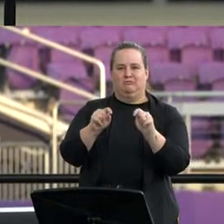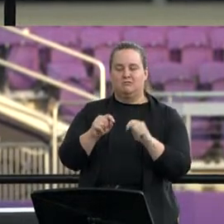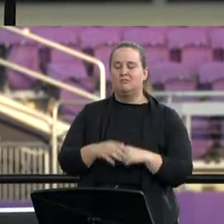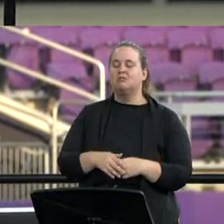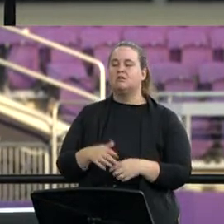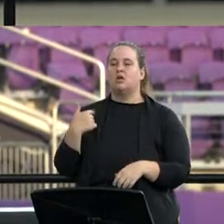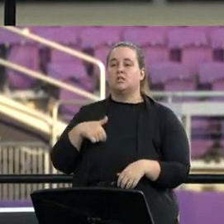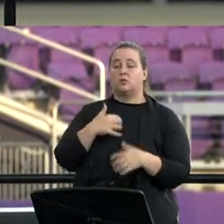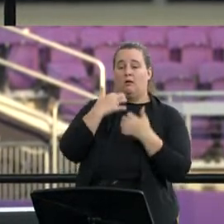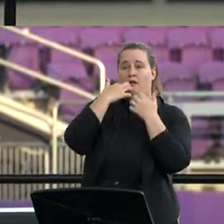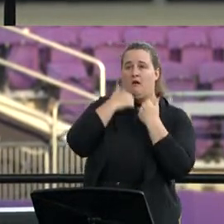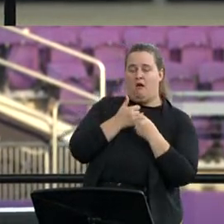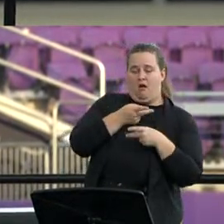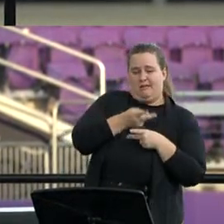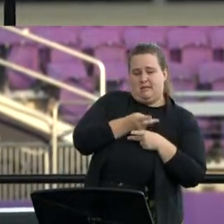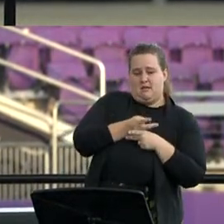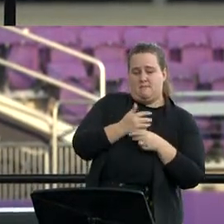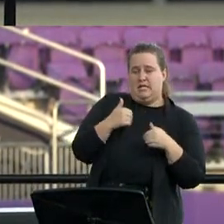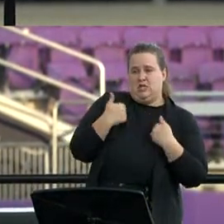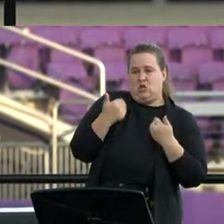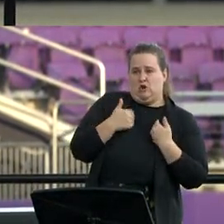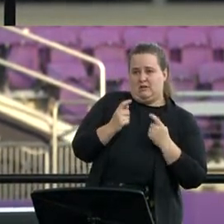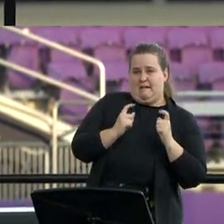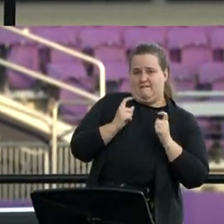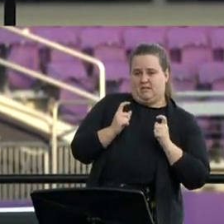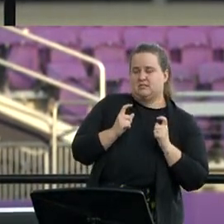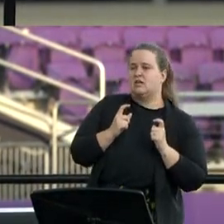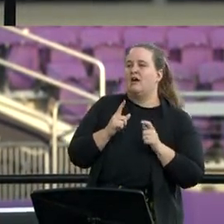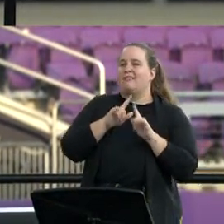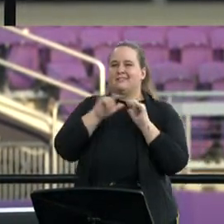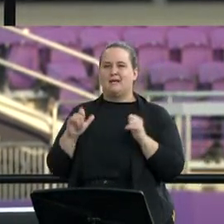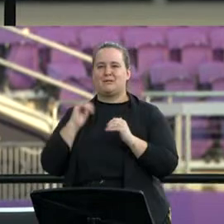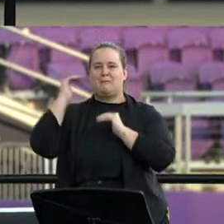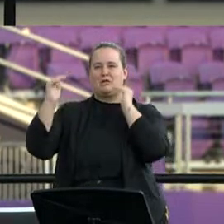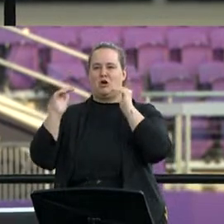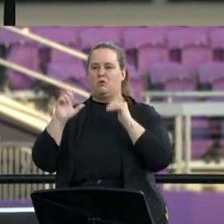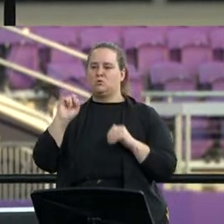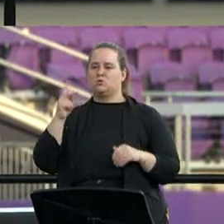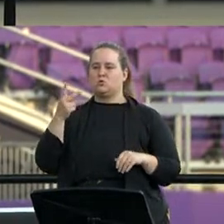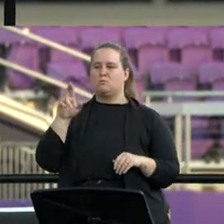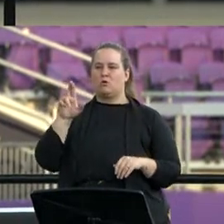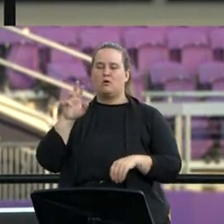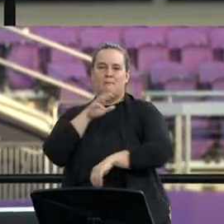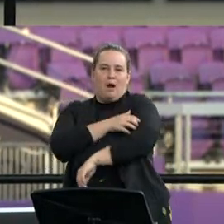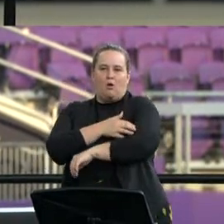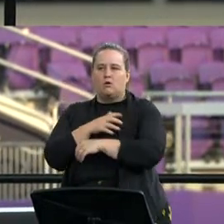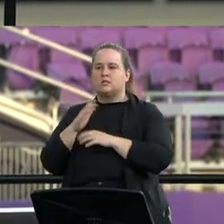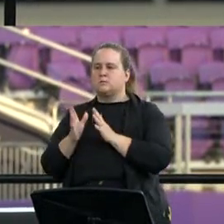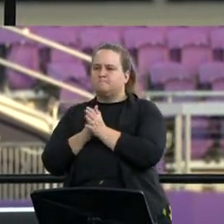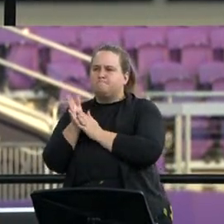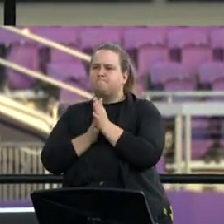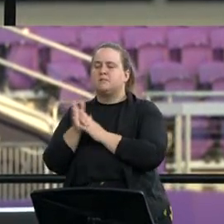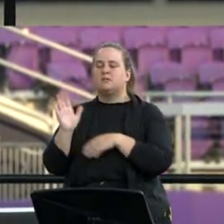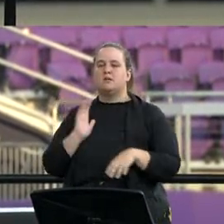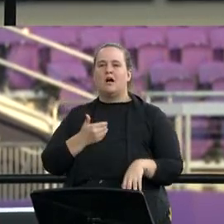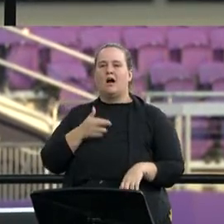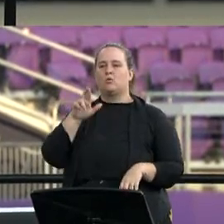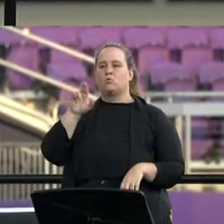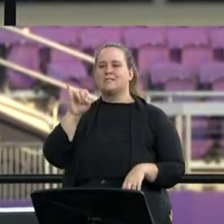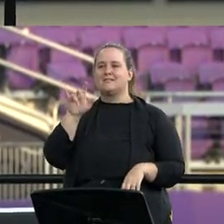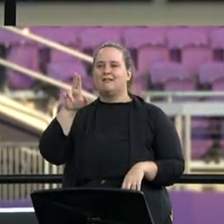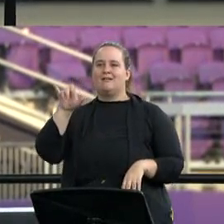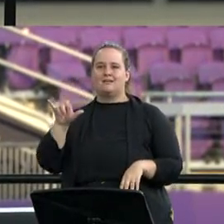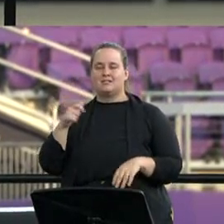gifts of childhood, we are also developing the incredible superpowers of adults. We foster our resilience through our growing number of scrapes